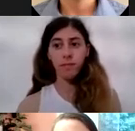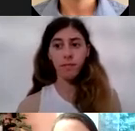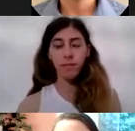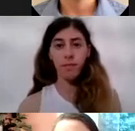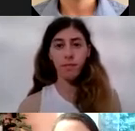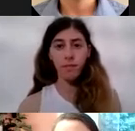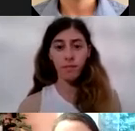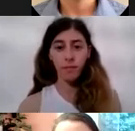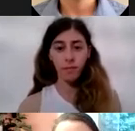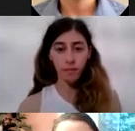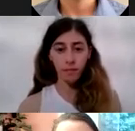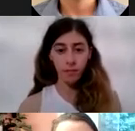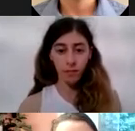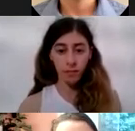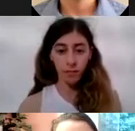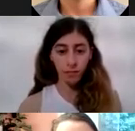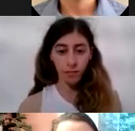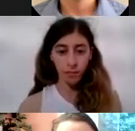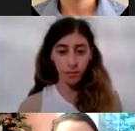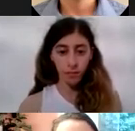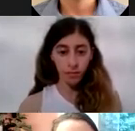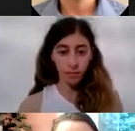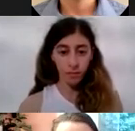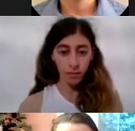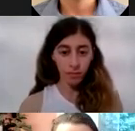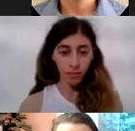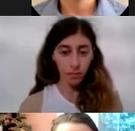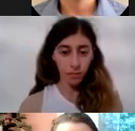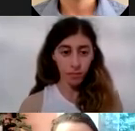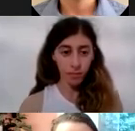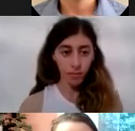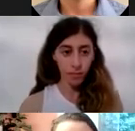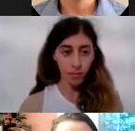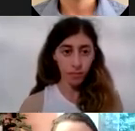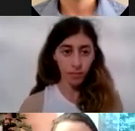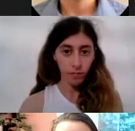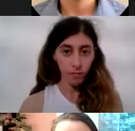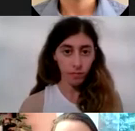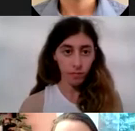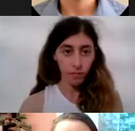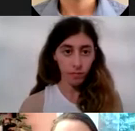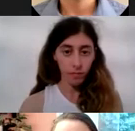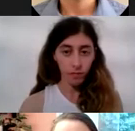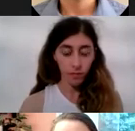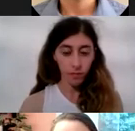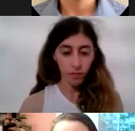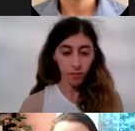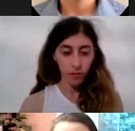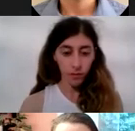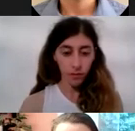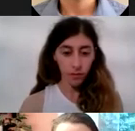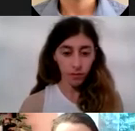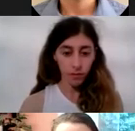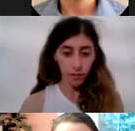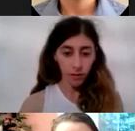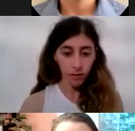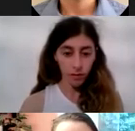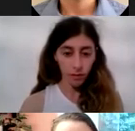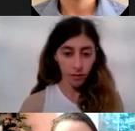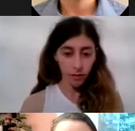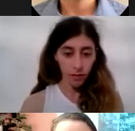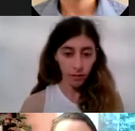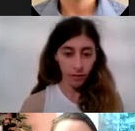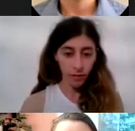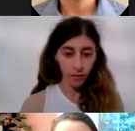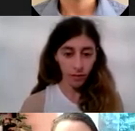So we know that many students are not provided training. I've had the ability to train